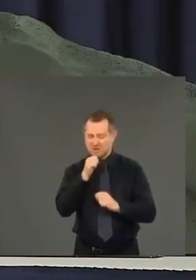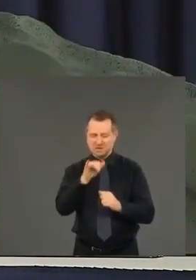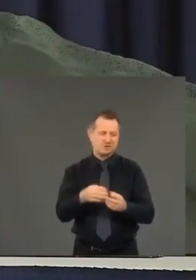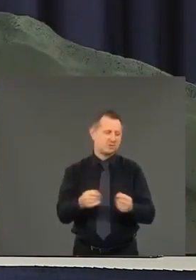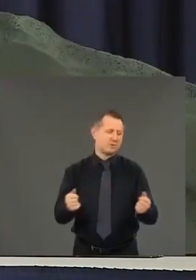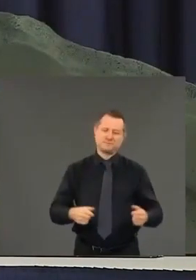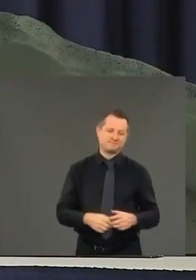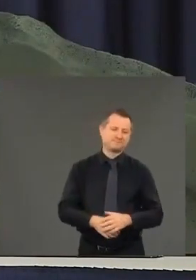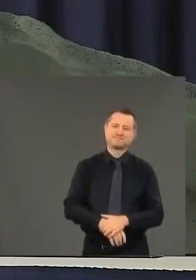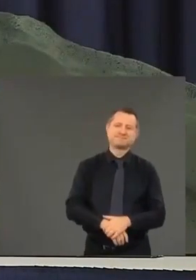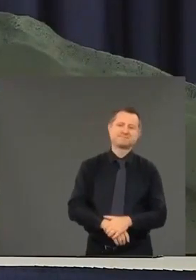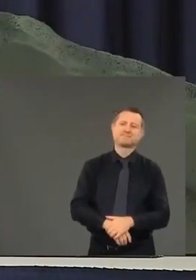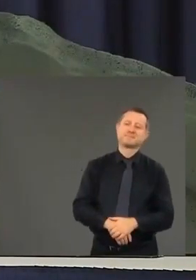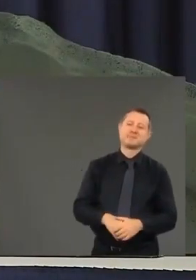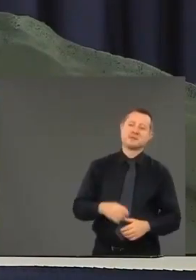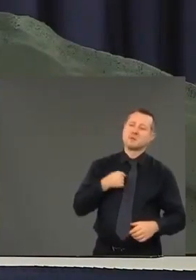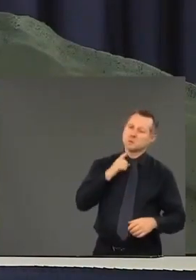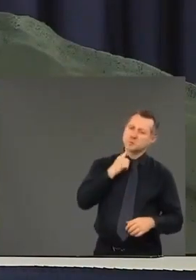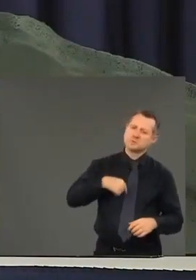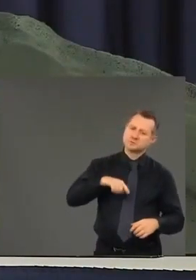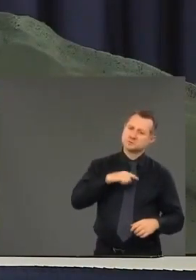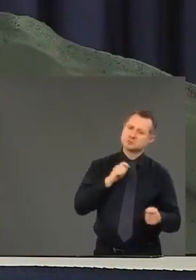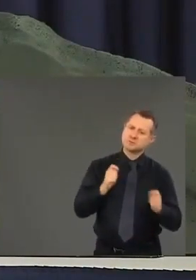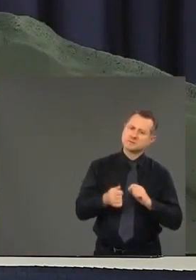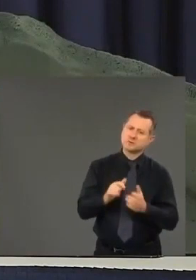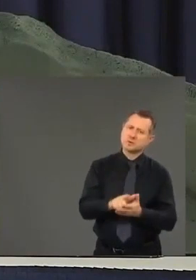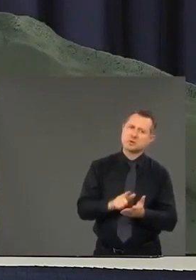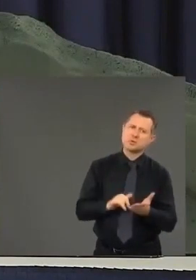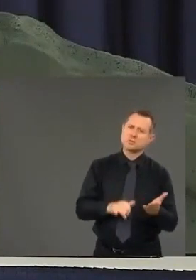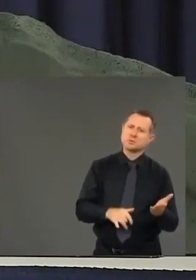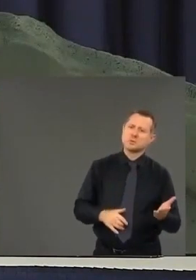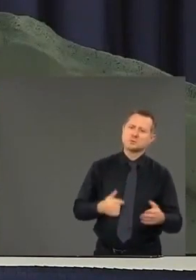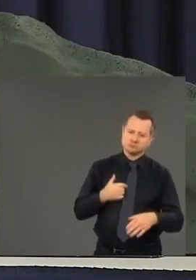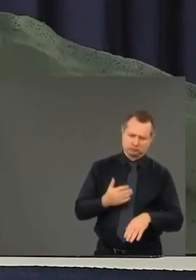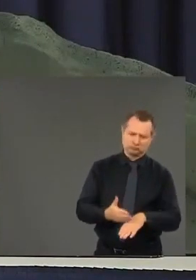we came back, we reformed the bail reform. So it's not that.